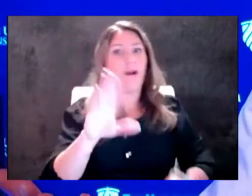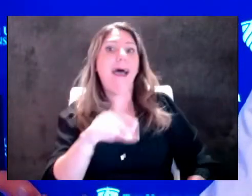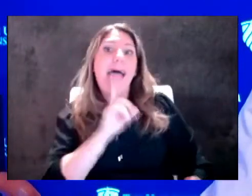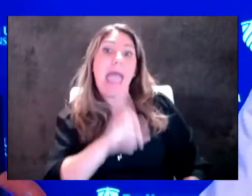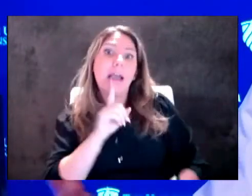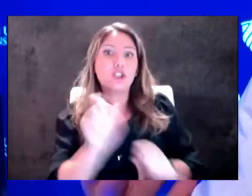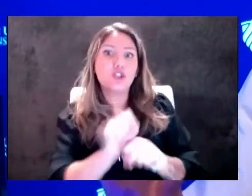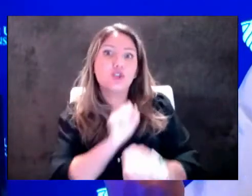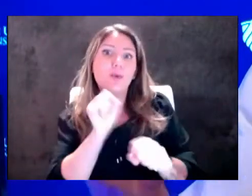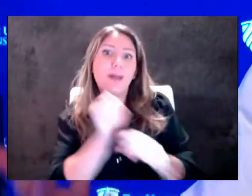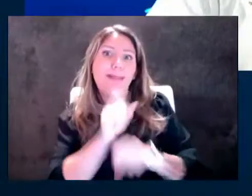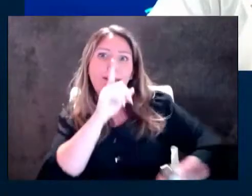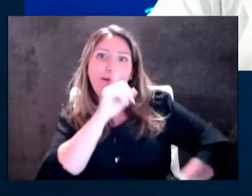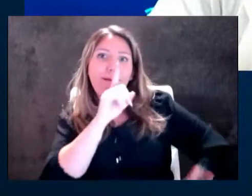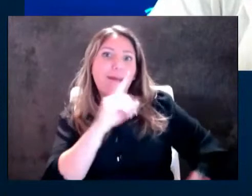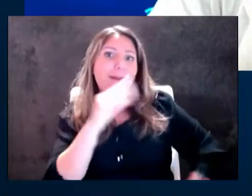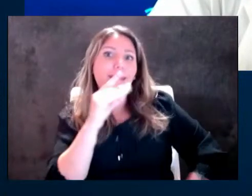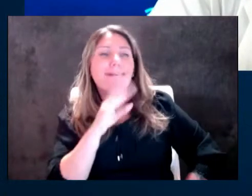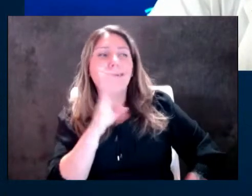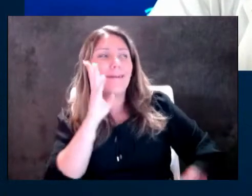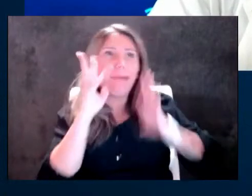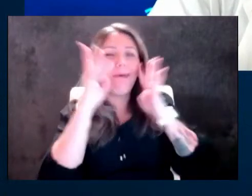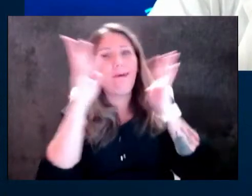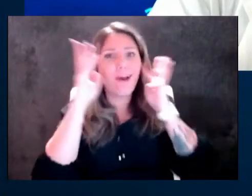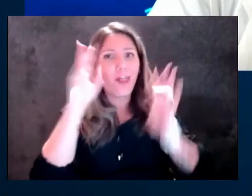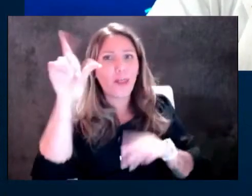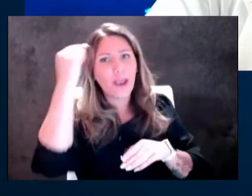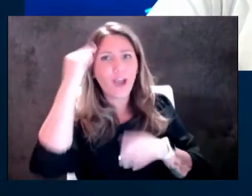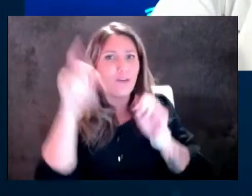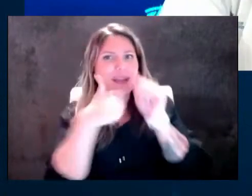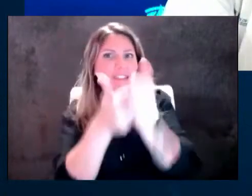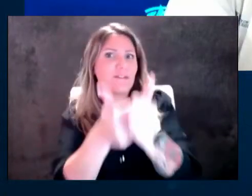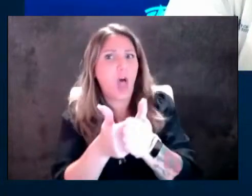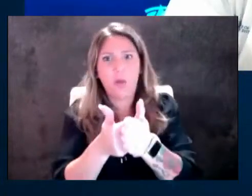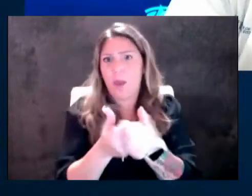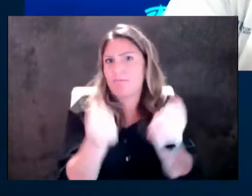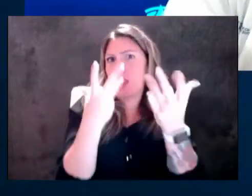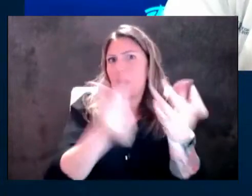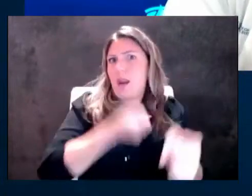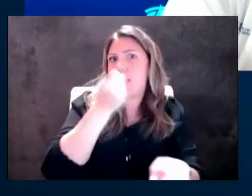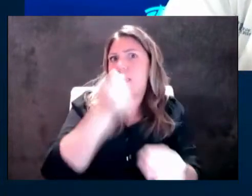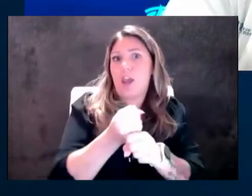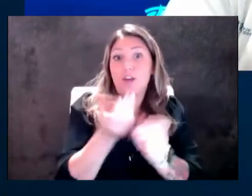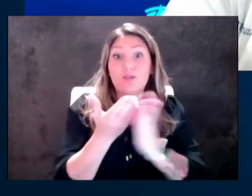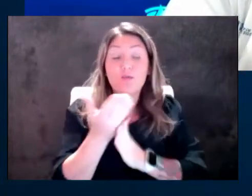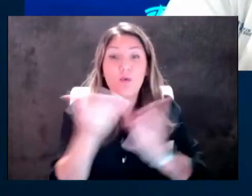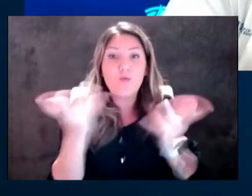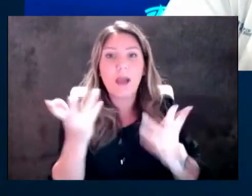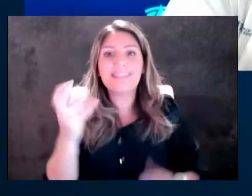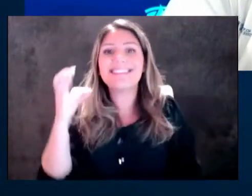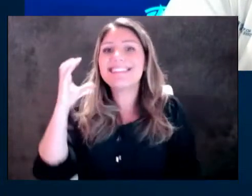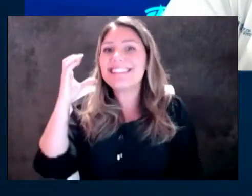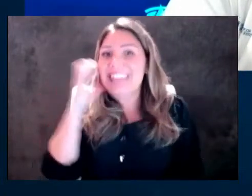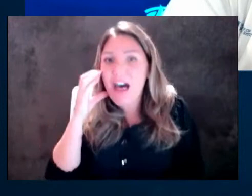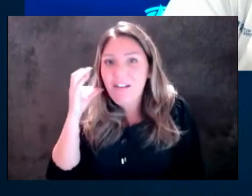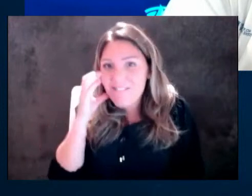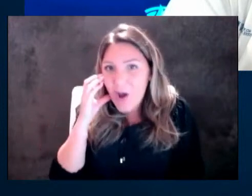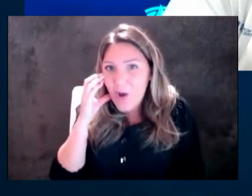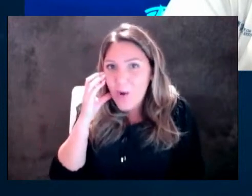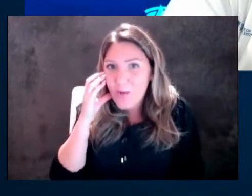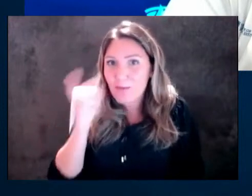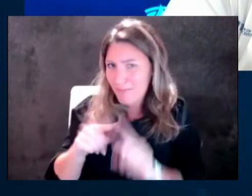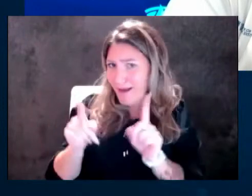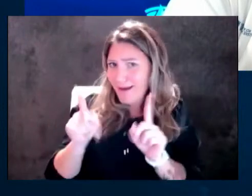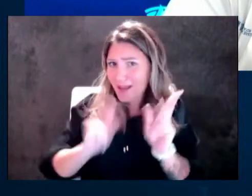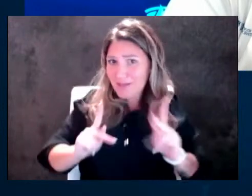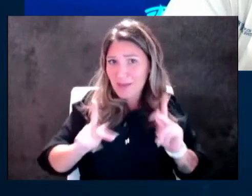have been tracking you. They're very for afraid. Decades Be very afraid. through your cell phone, but yet people continue to be on their cell phone 24